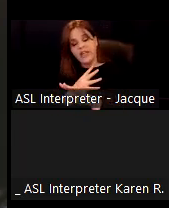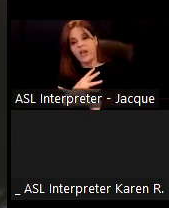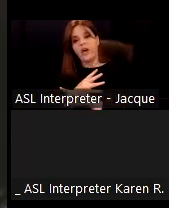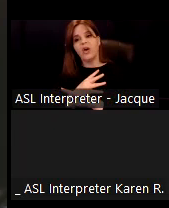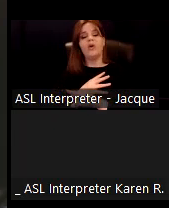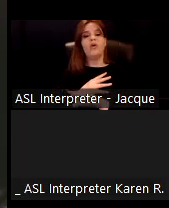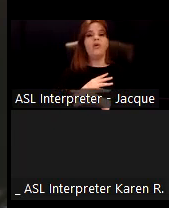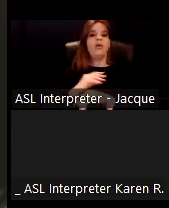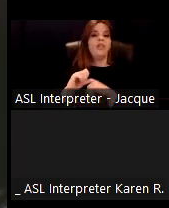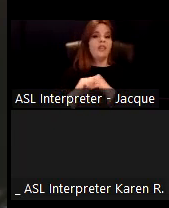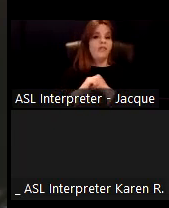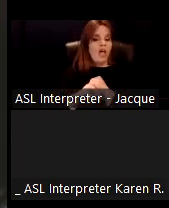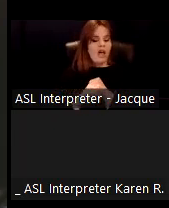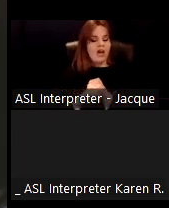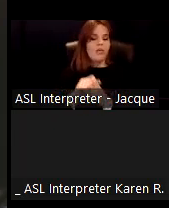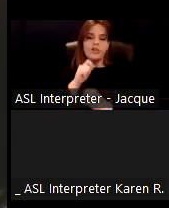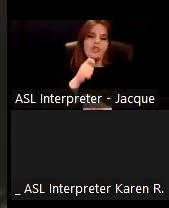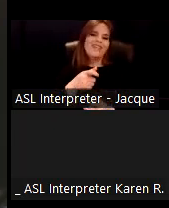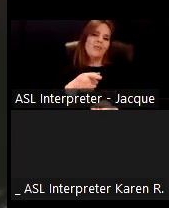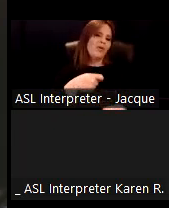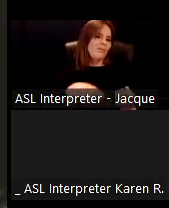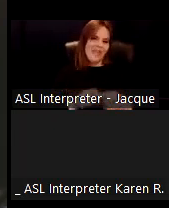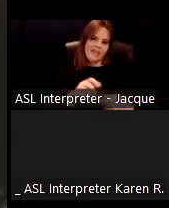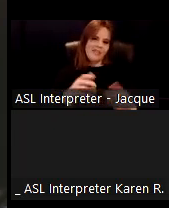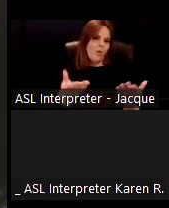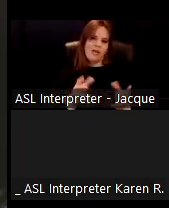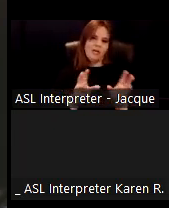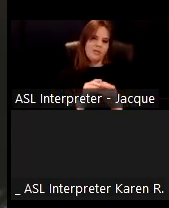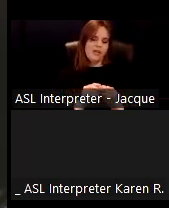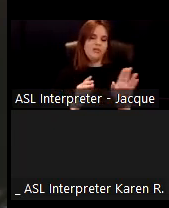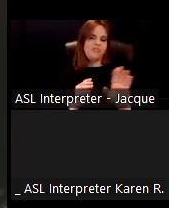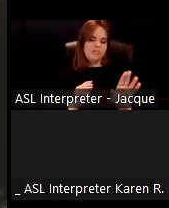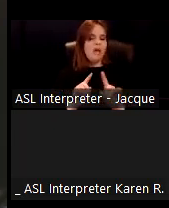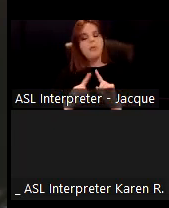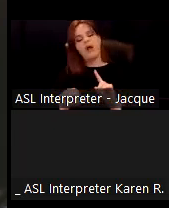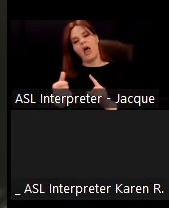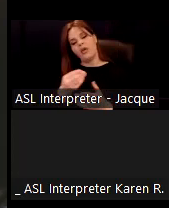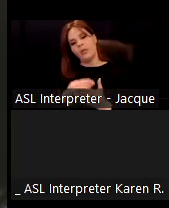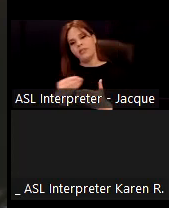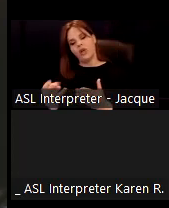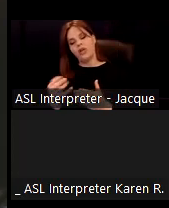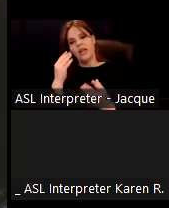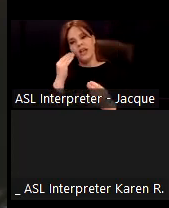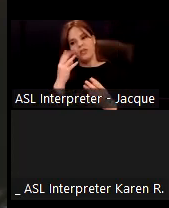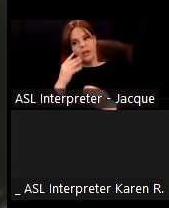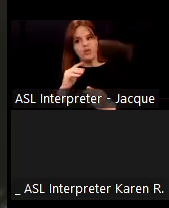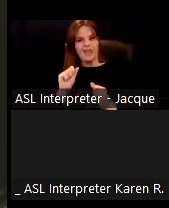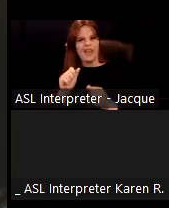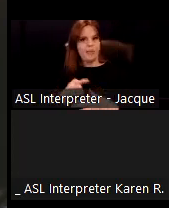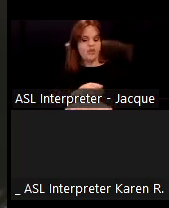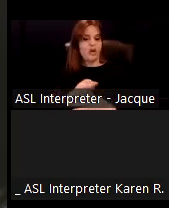flyer, which doesn't take the place of the welcome session, but other materials and information that can be shared with the